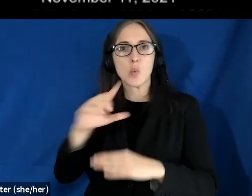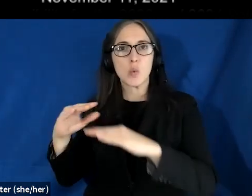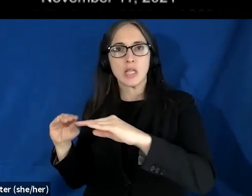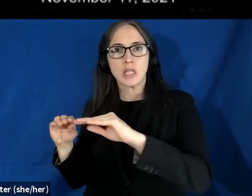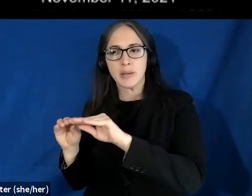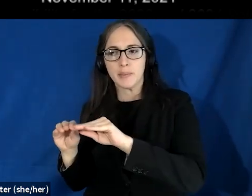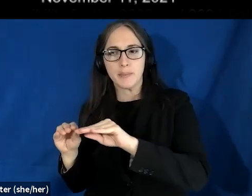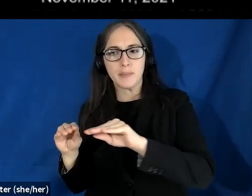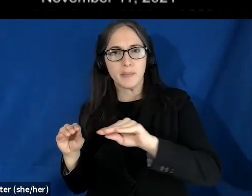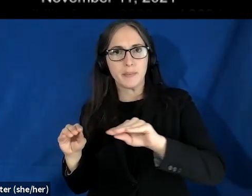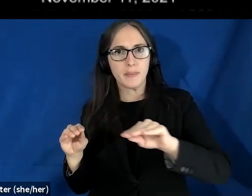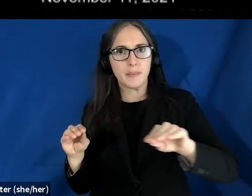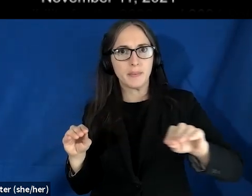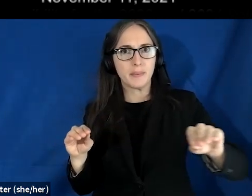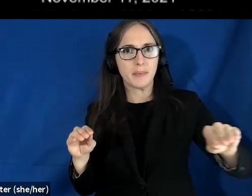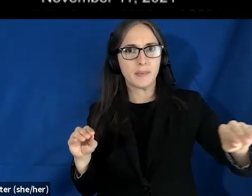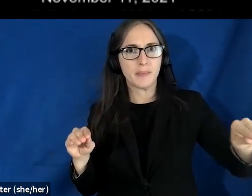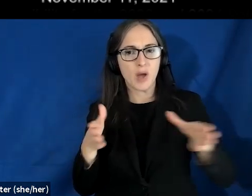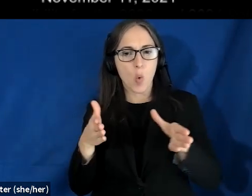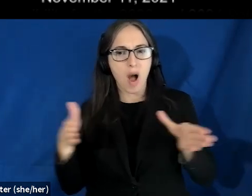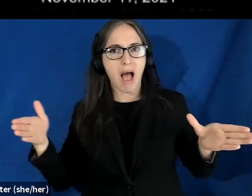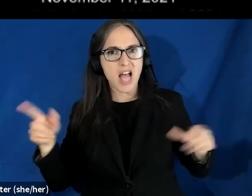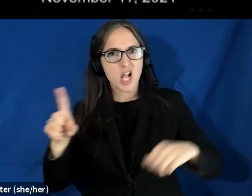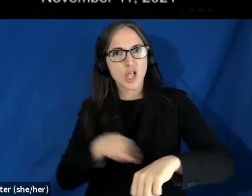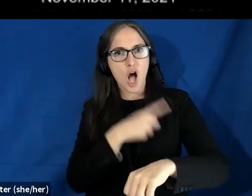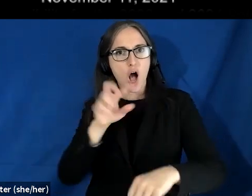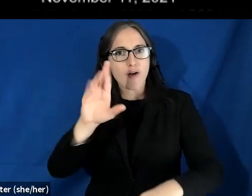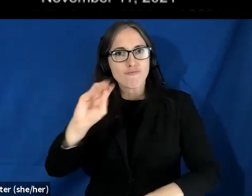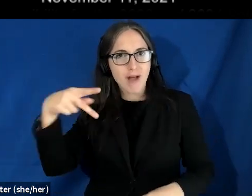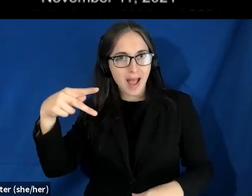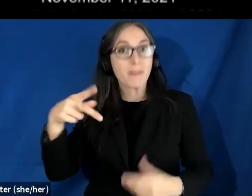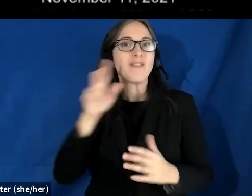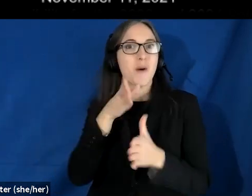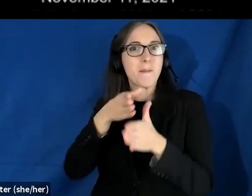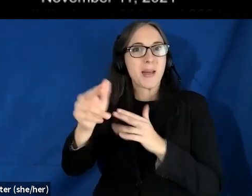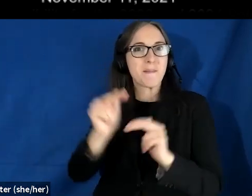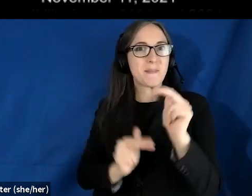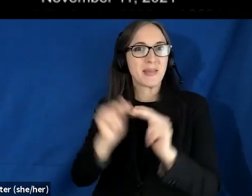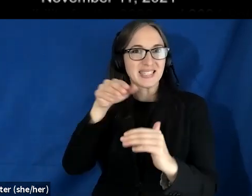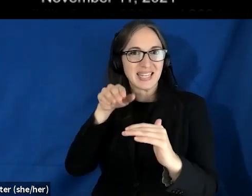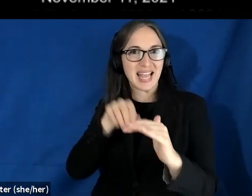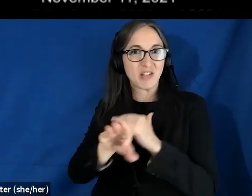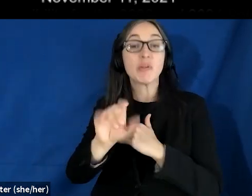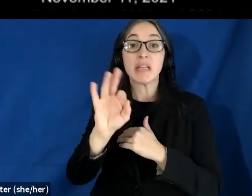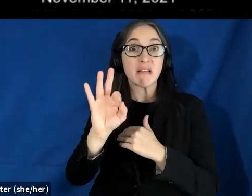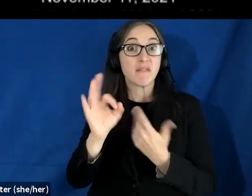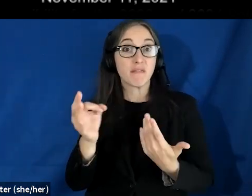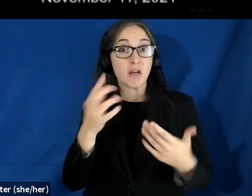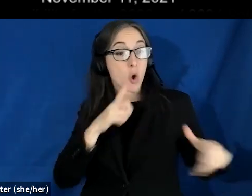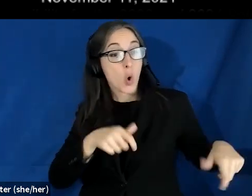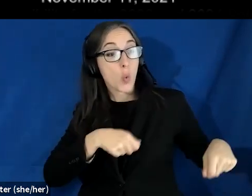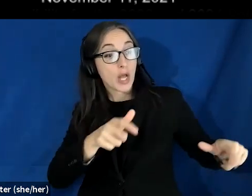wide ramp, which is the main entrance to the building. Again, if I'm walking side by side with a wheelchair